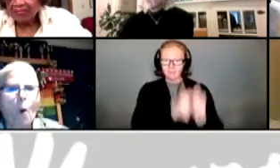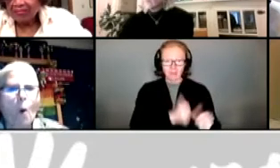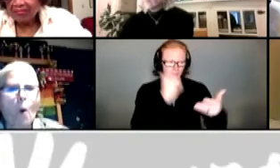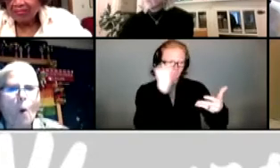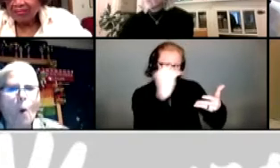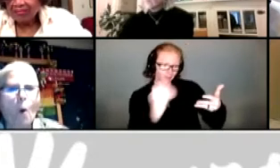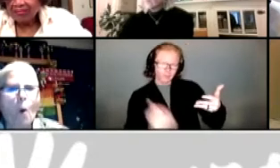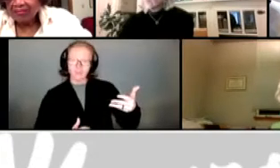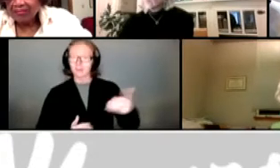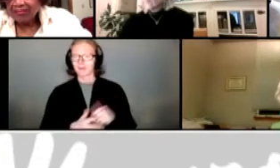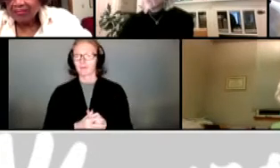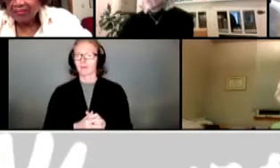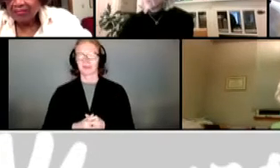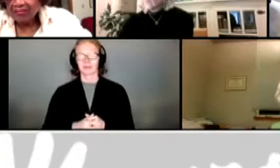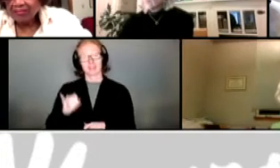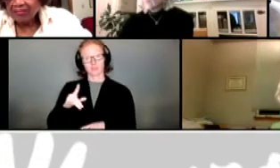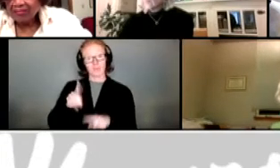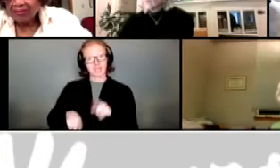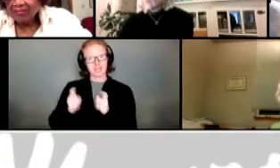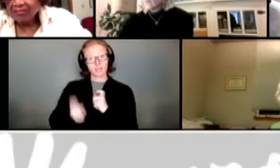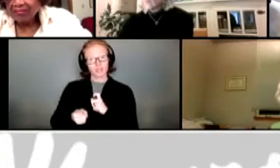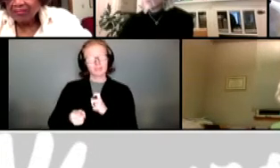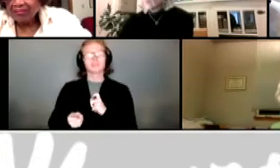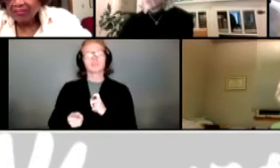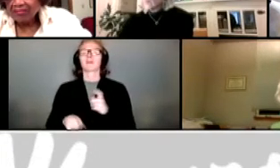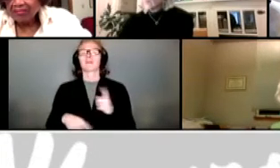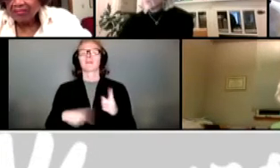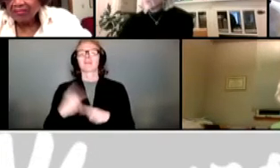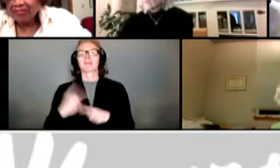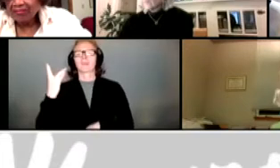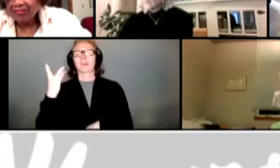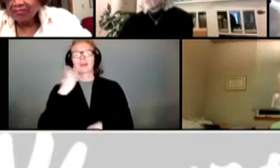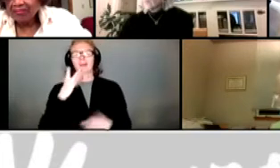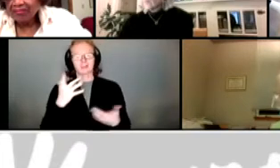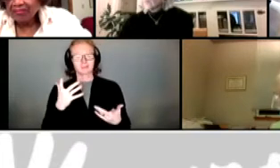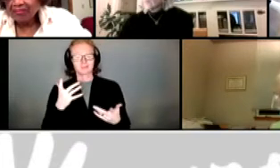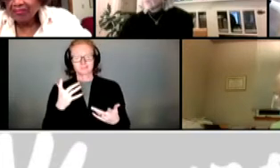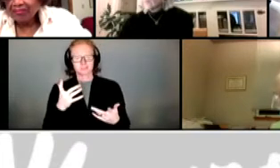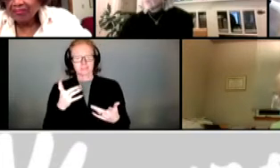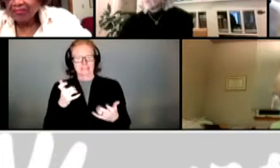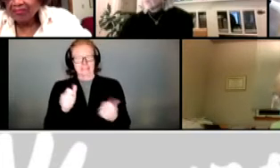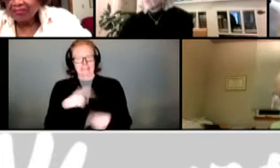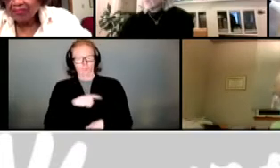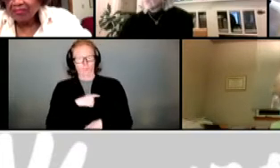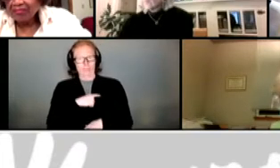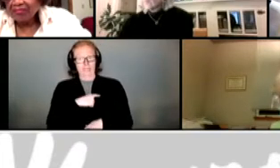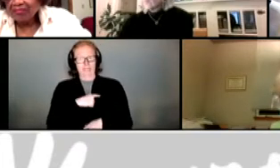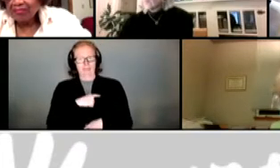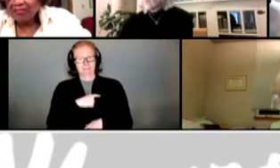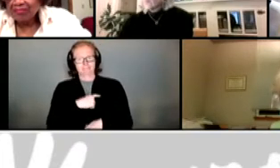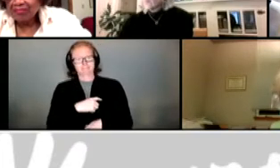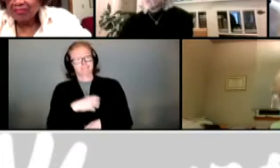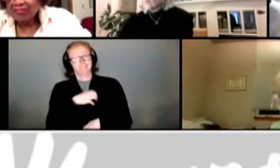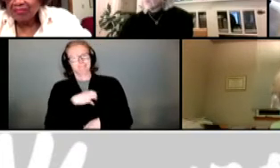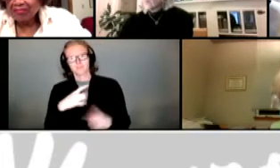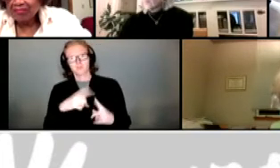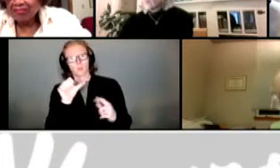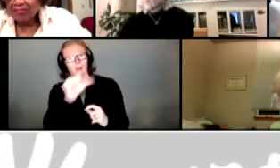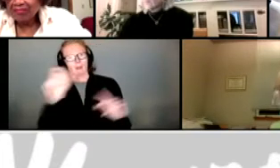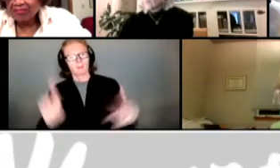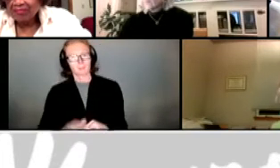which things, if we can't change, is there a process to appeal to a higher body, you